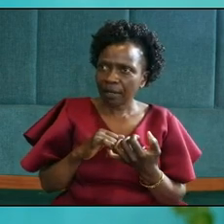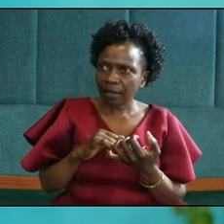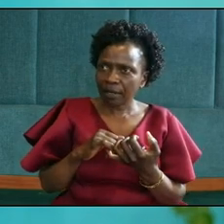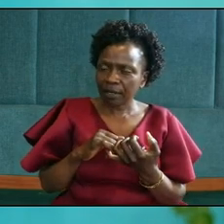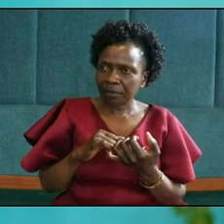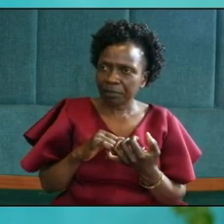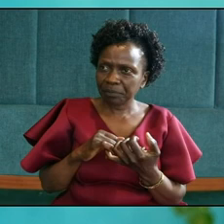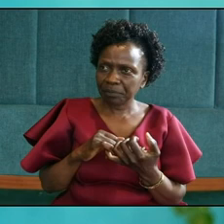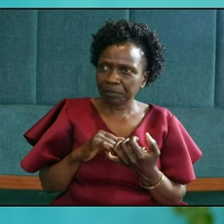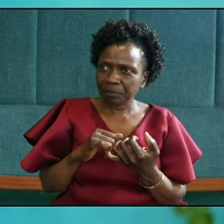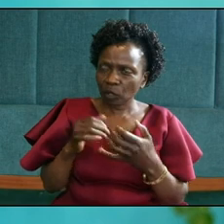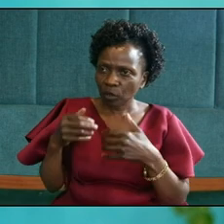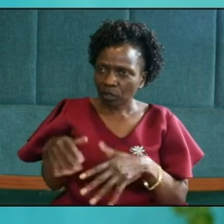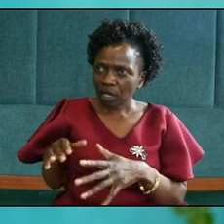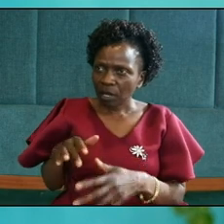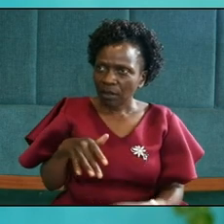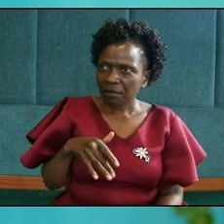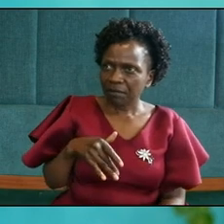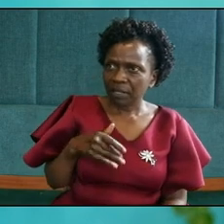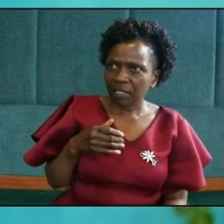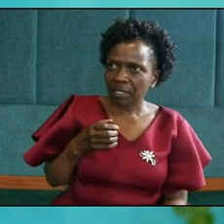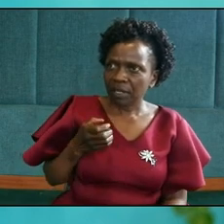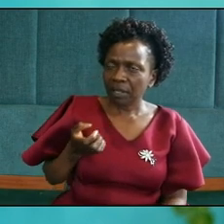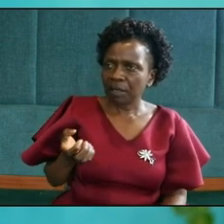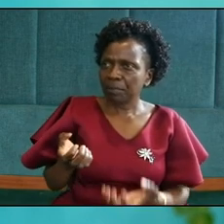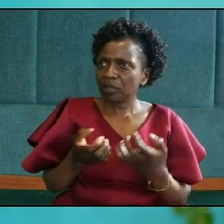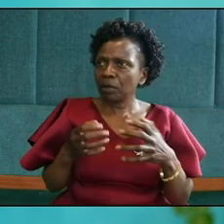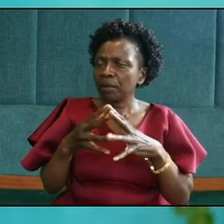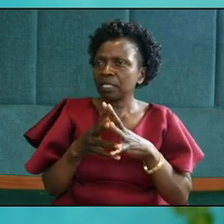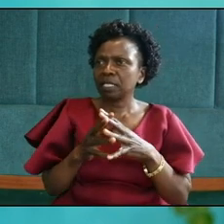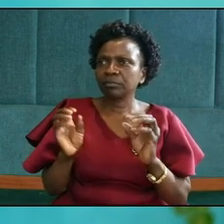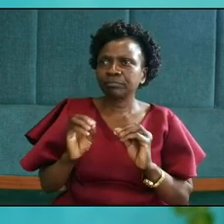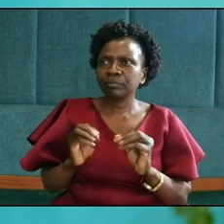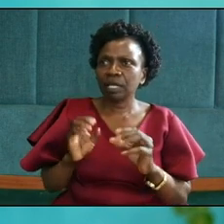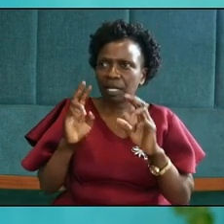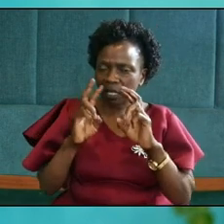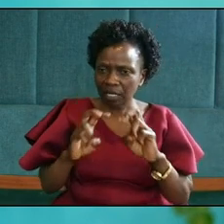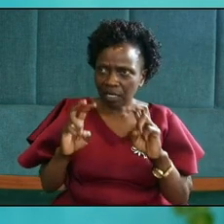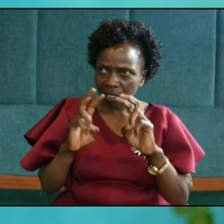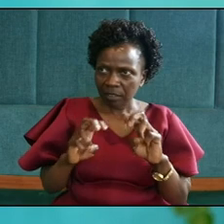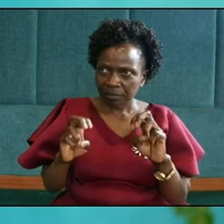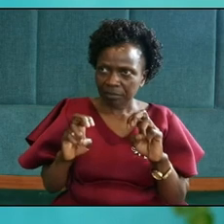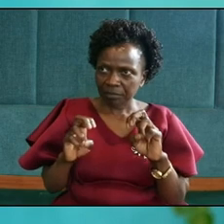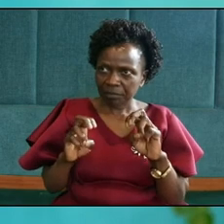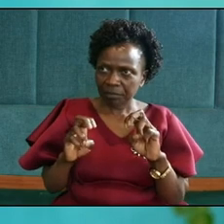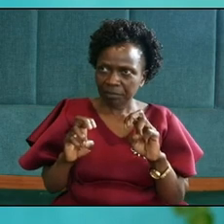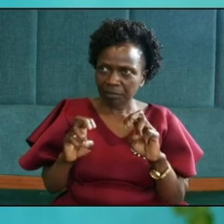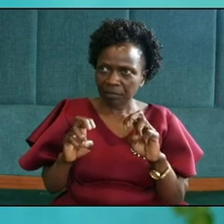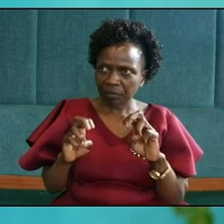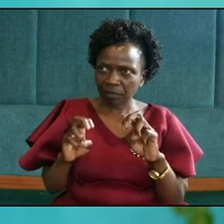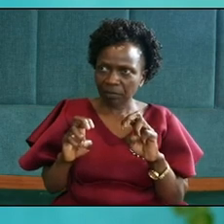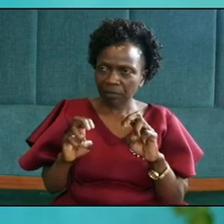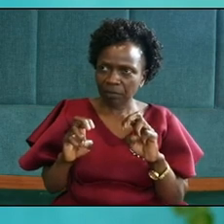a woman whose robot husband feels not emotionally romantic anymore and seeks decision to get a man